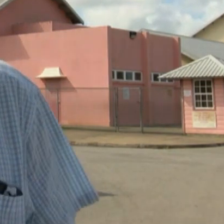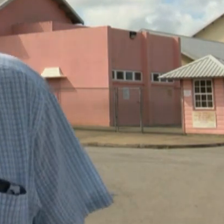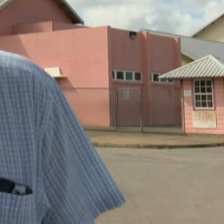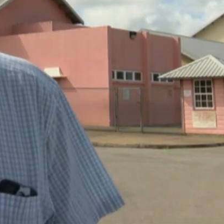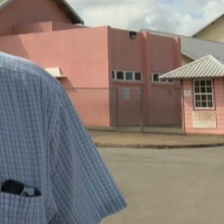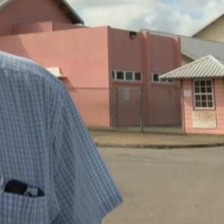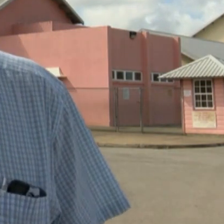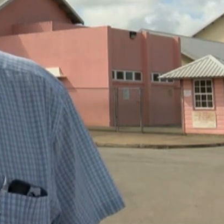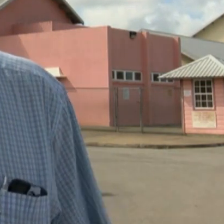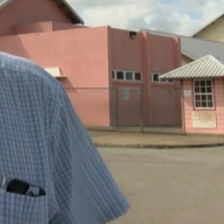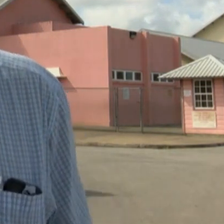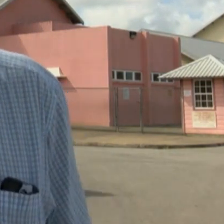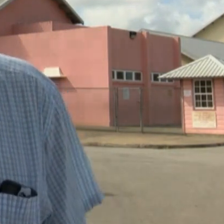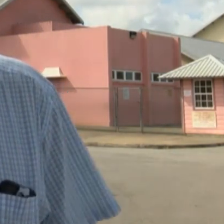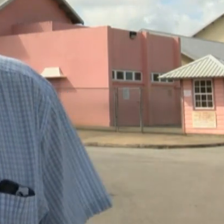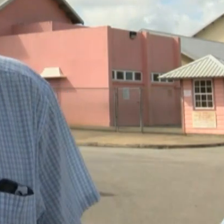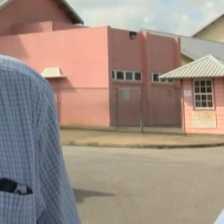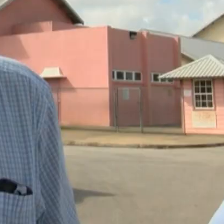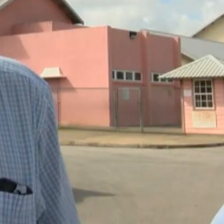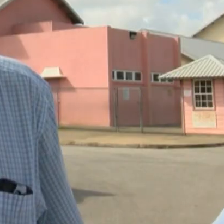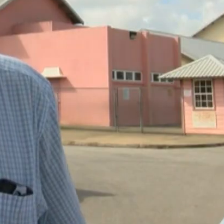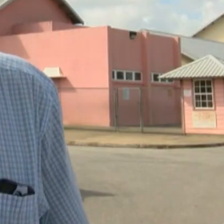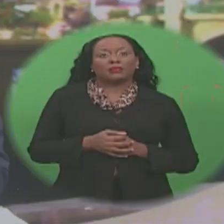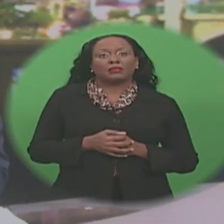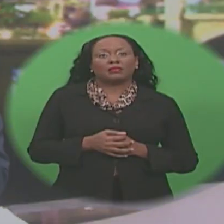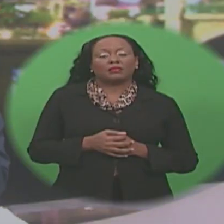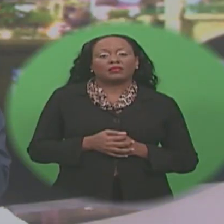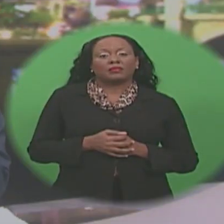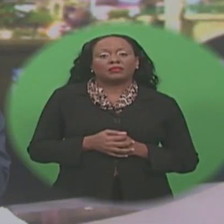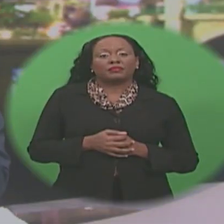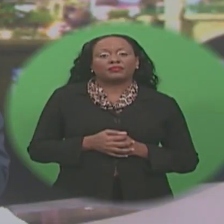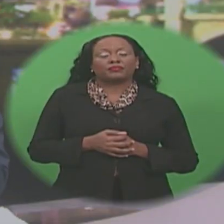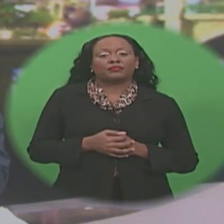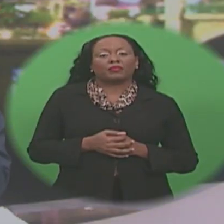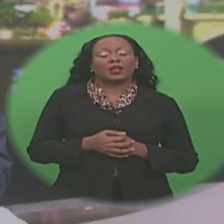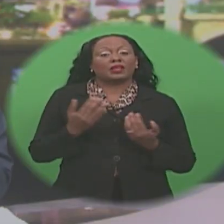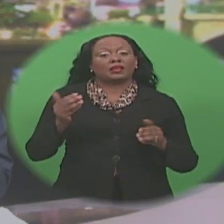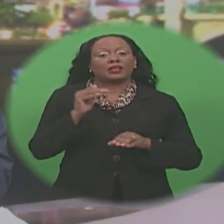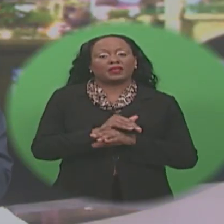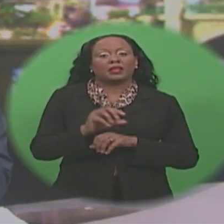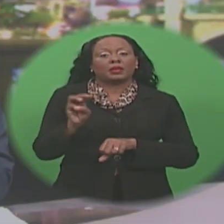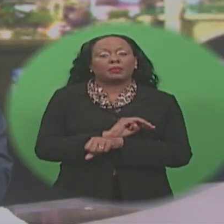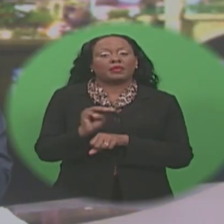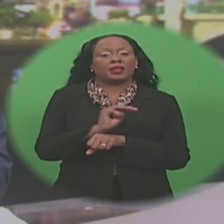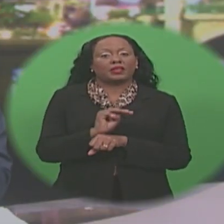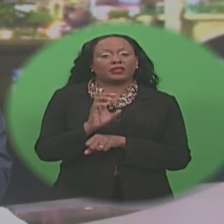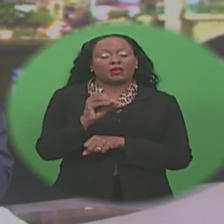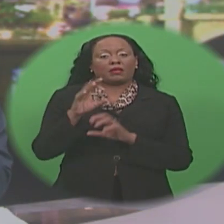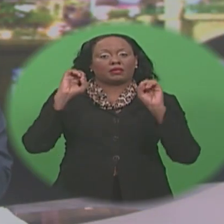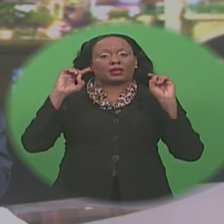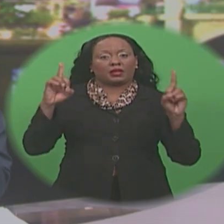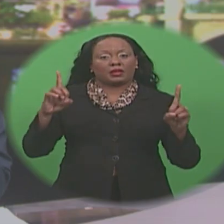environment, how much can they give? It's a very hard thing for them. Well, in a statement this evening, the Ministry of Education has